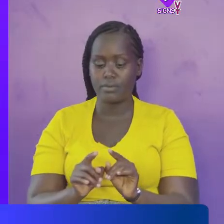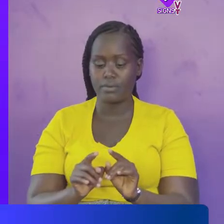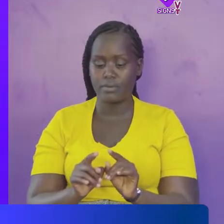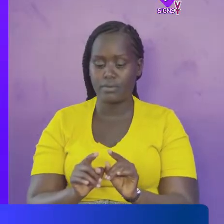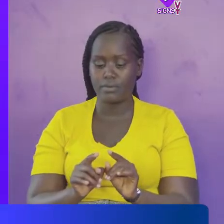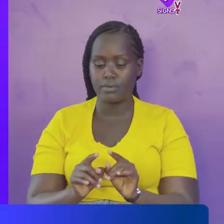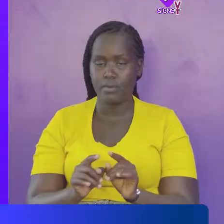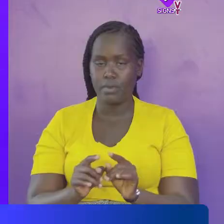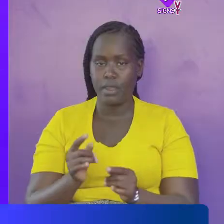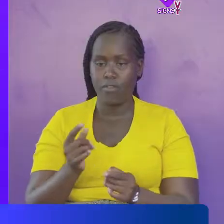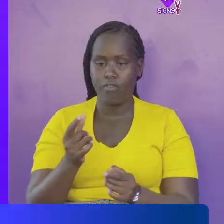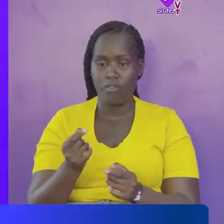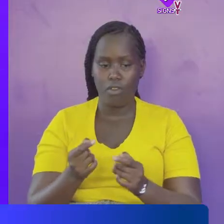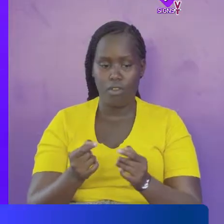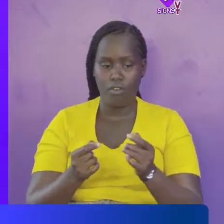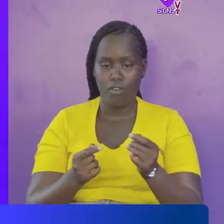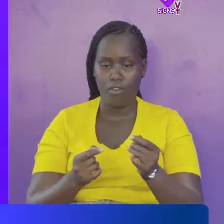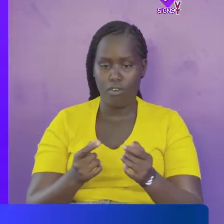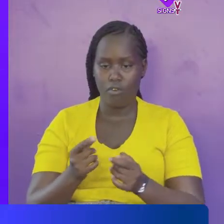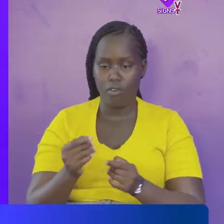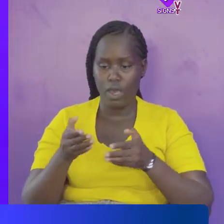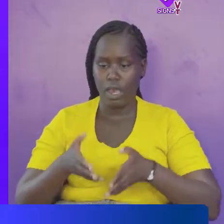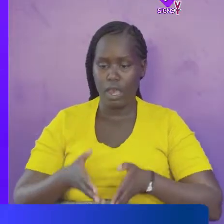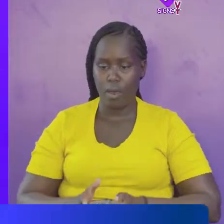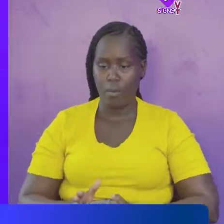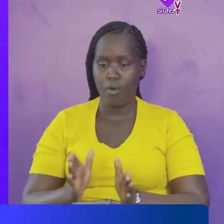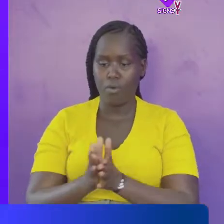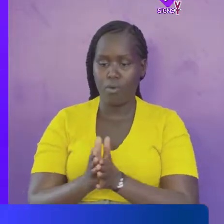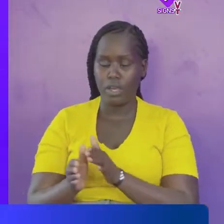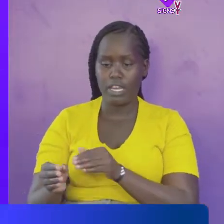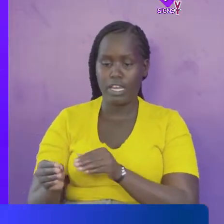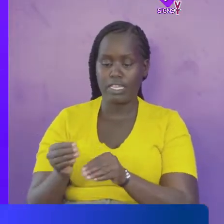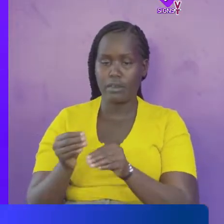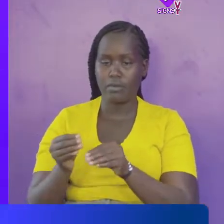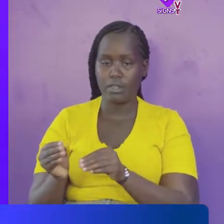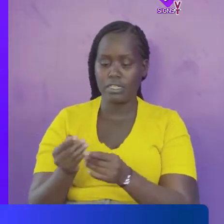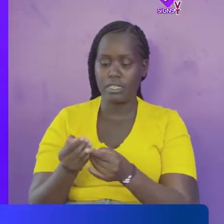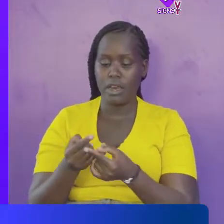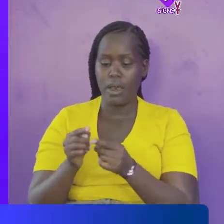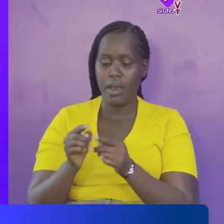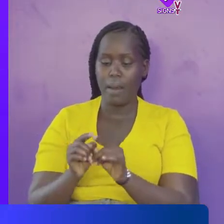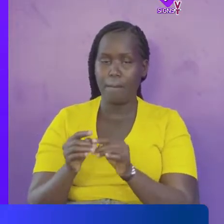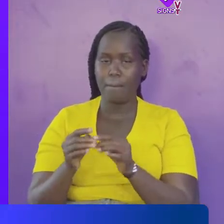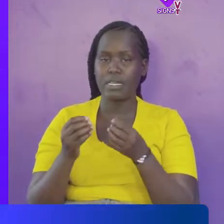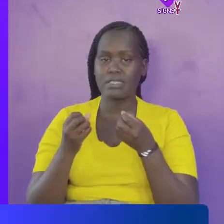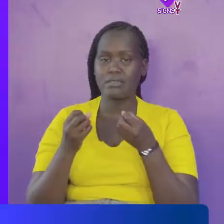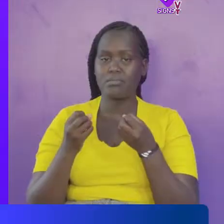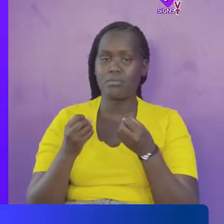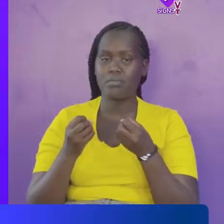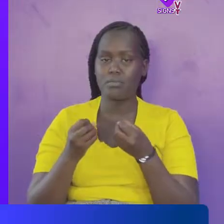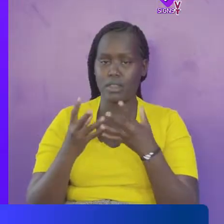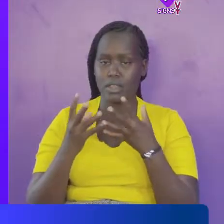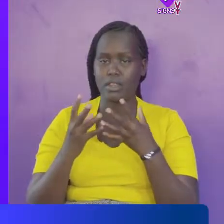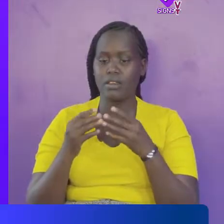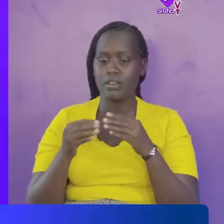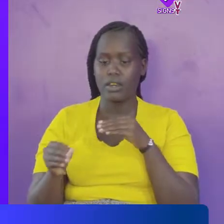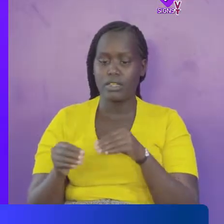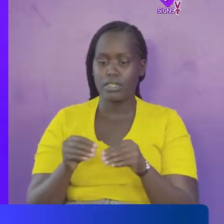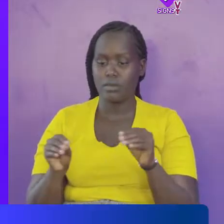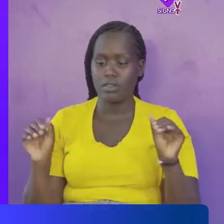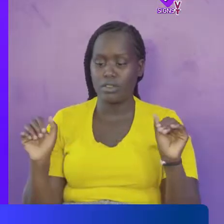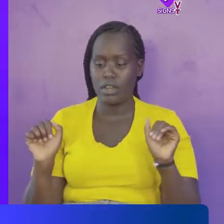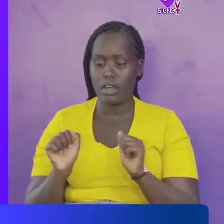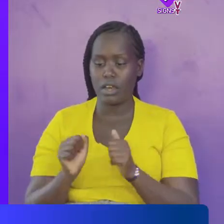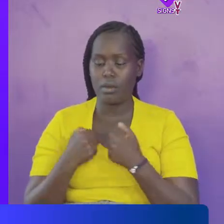though a few are born with a disability, but majority of the disabilities, they happen